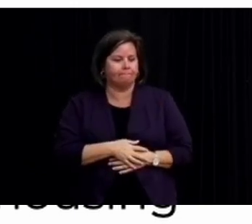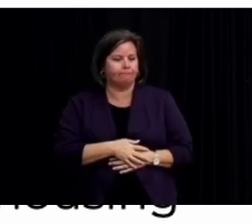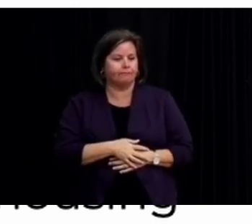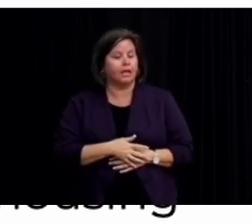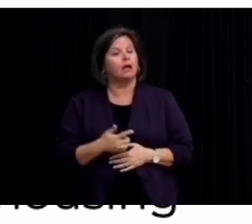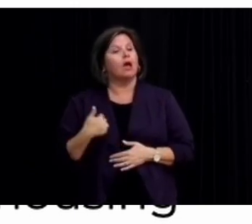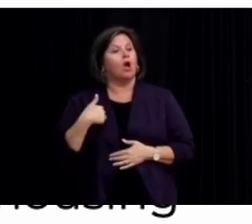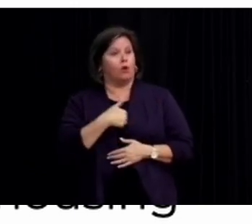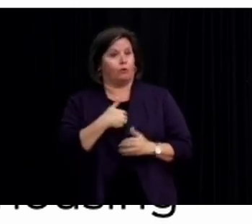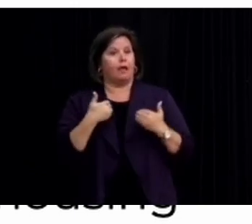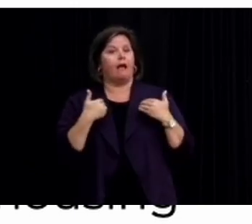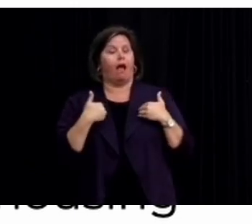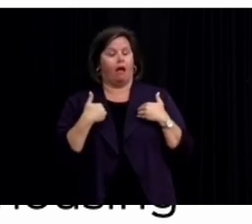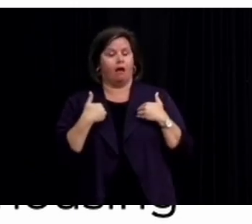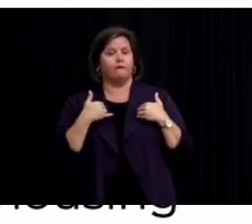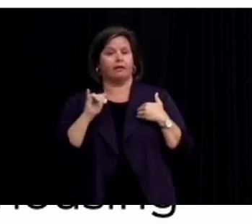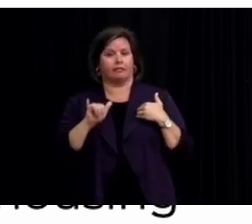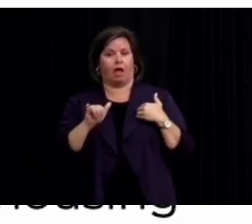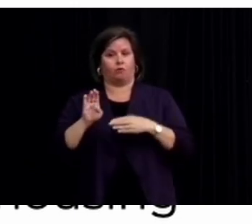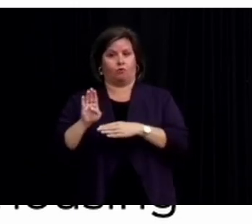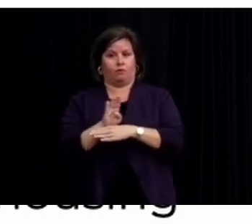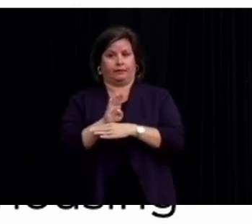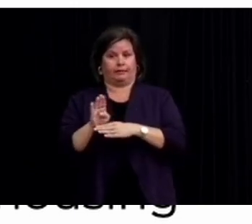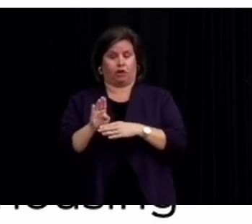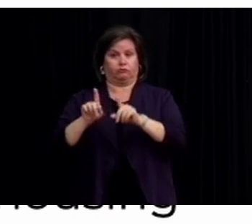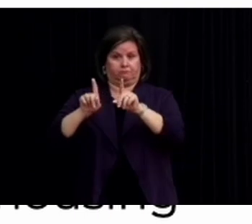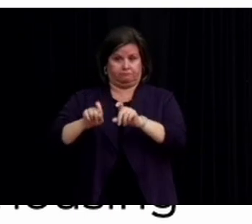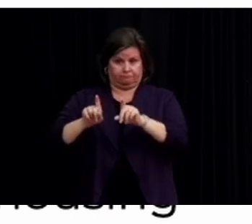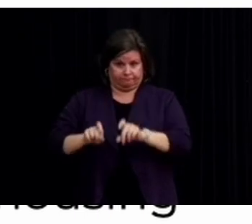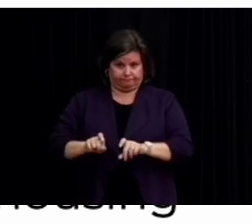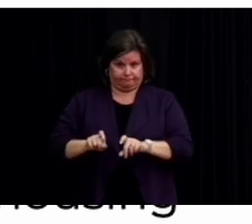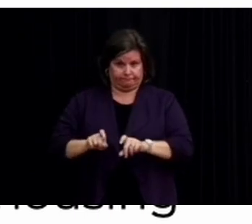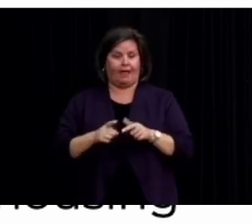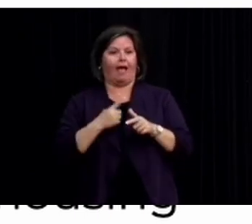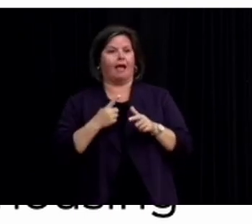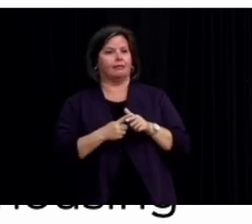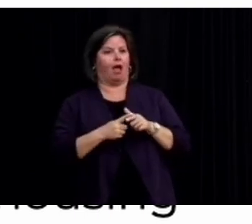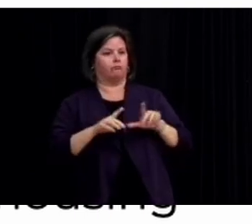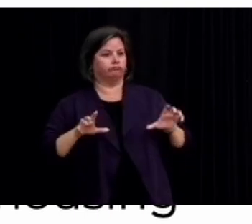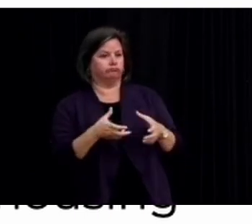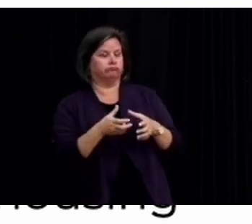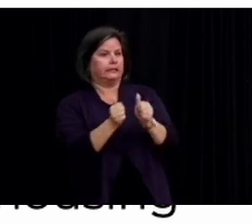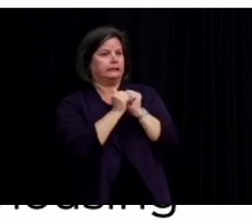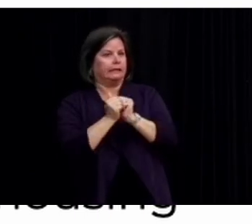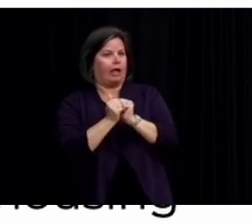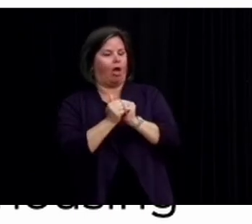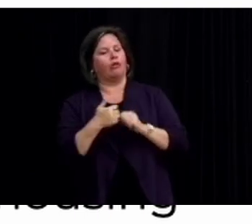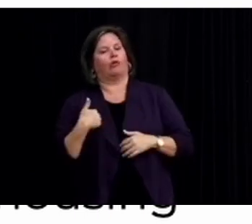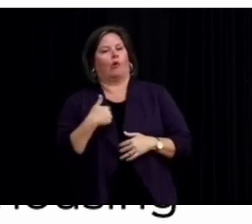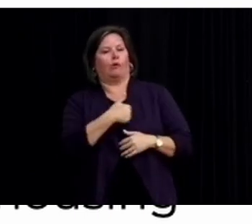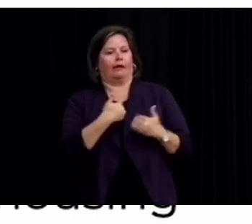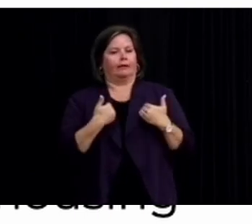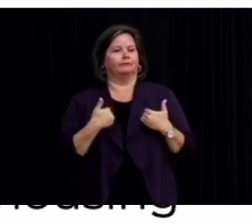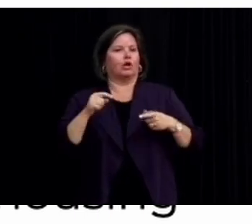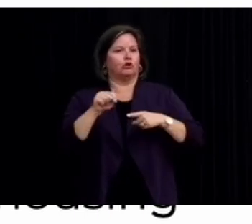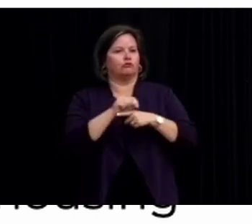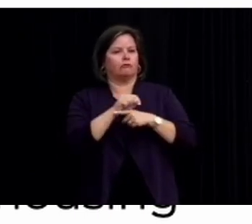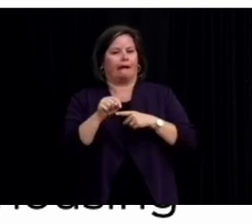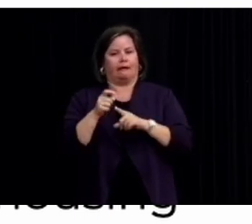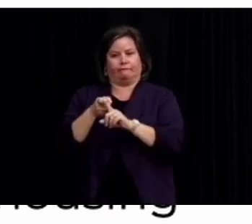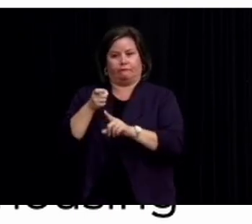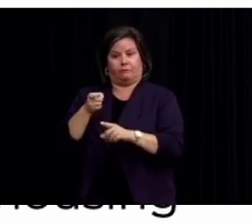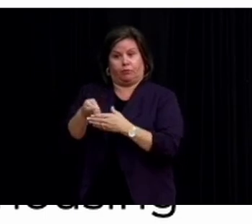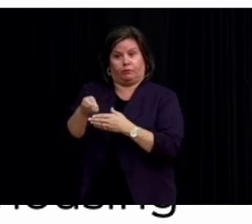have the organization do the testing, and then we come together and we do a training based on the results of that